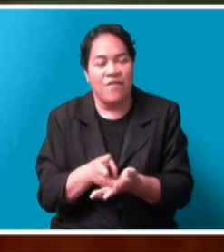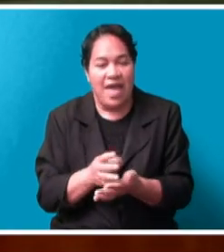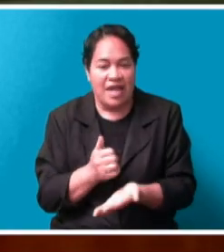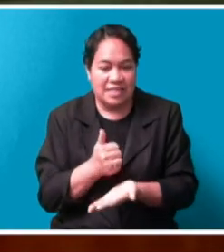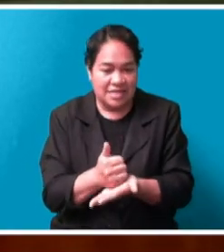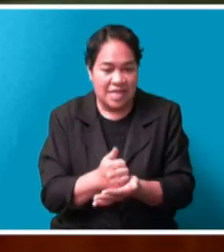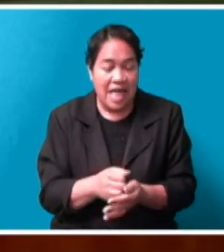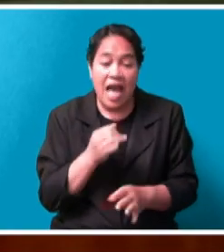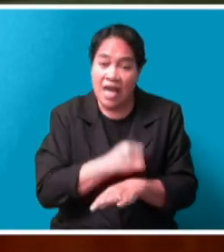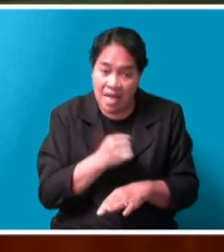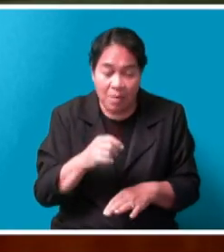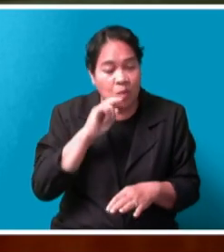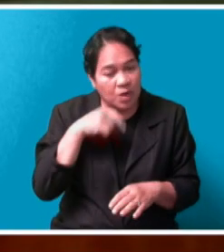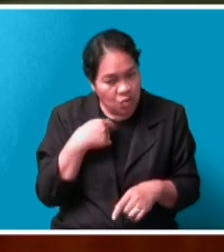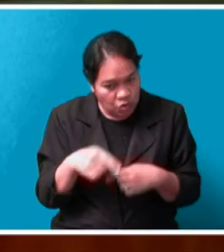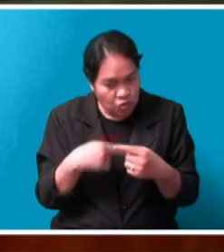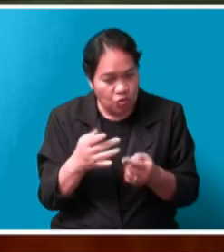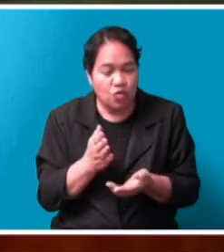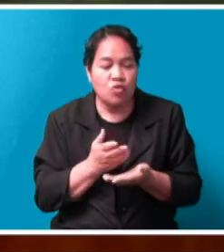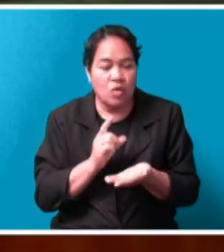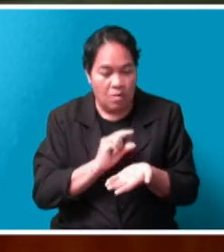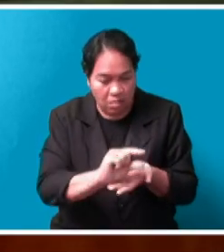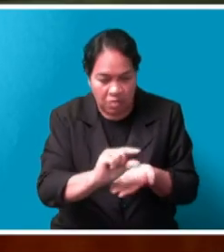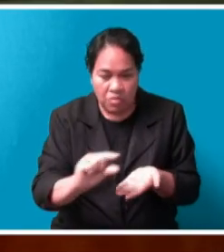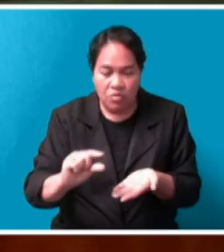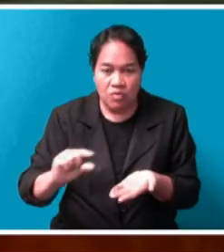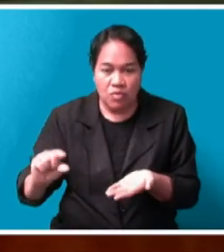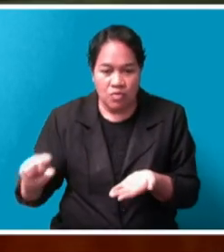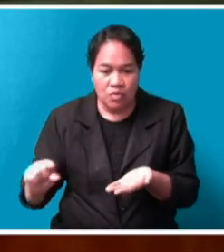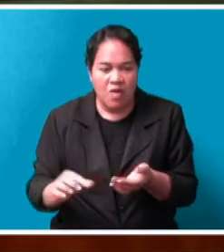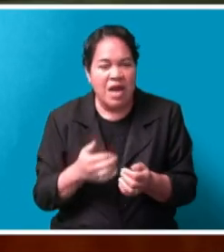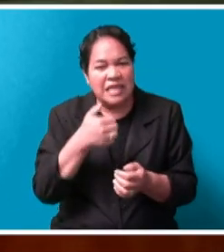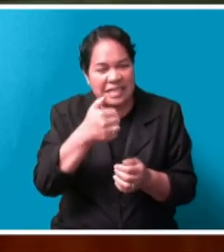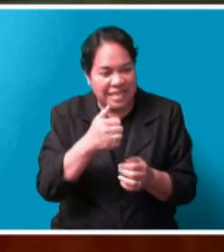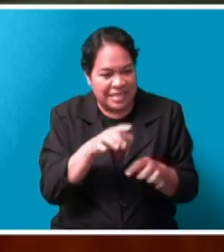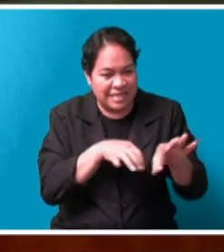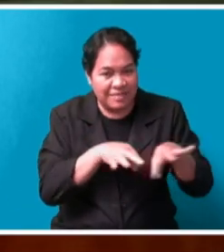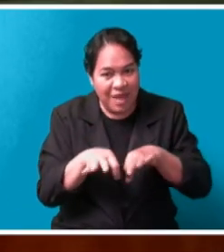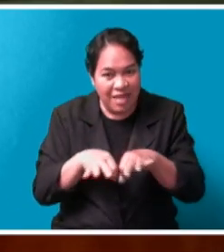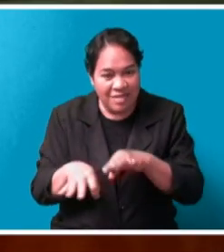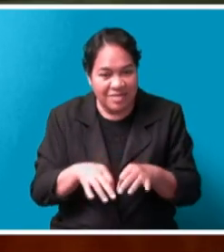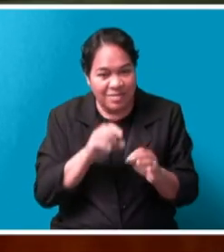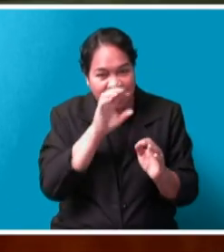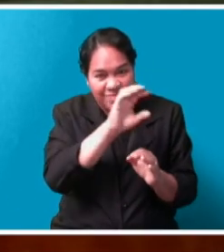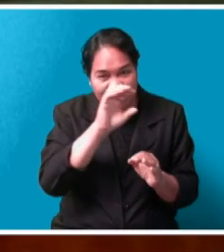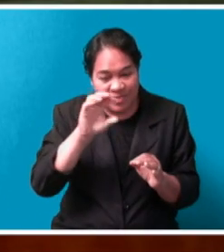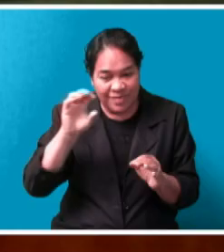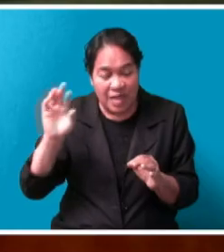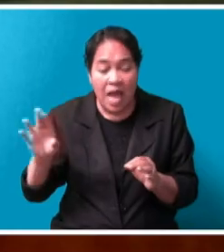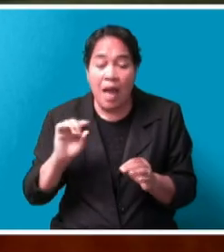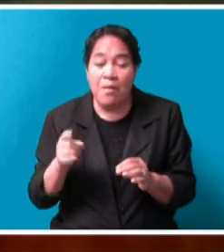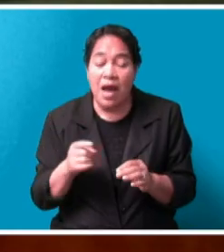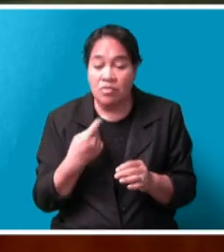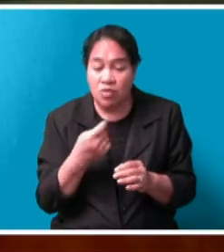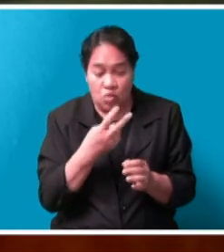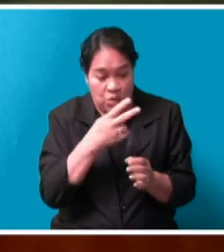government will continue to provide direct social welfare allowances under our 6 comprehensive schemes For the upcoming